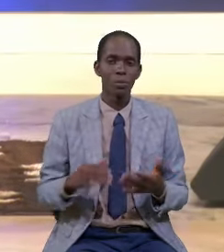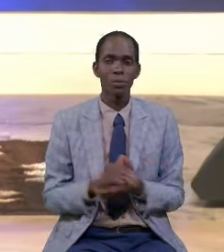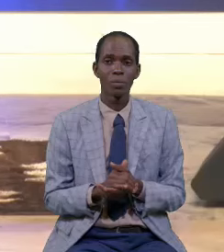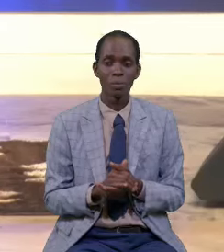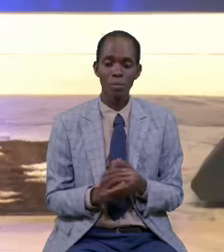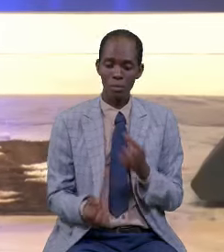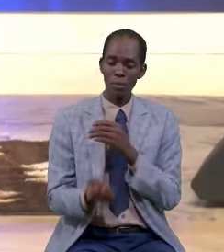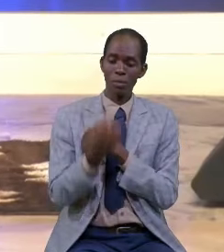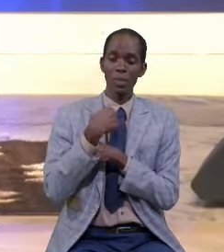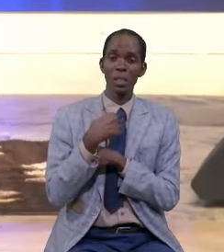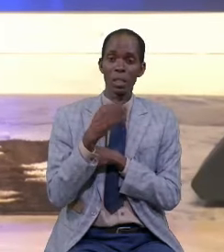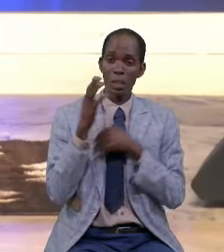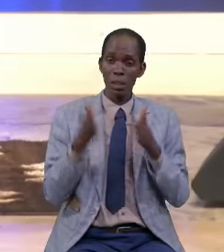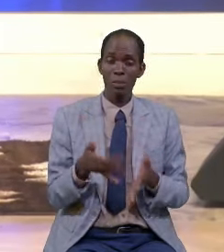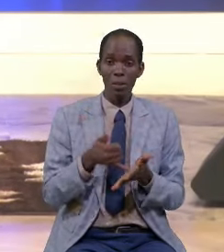Defeat out.